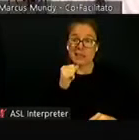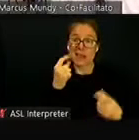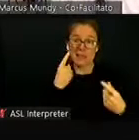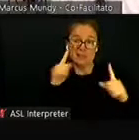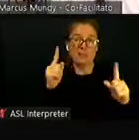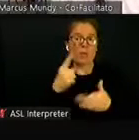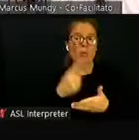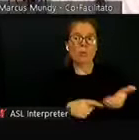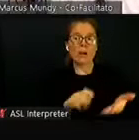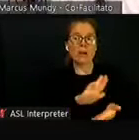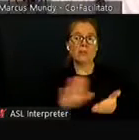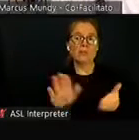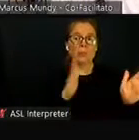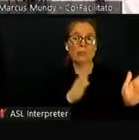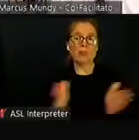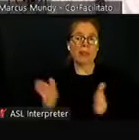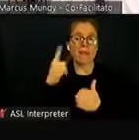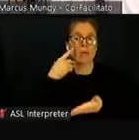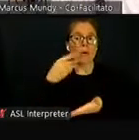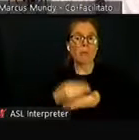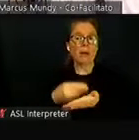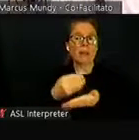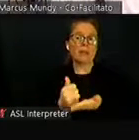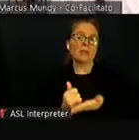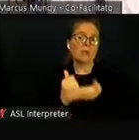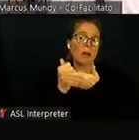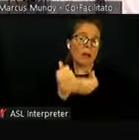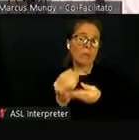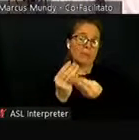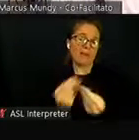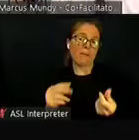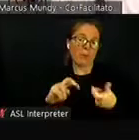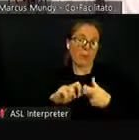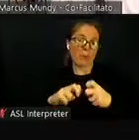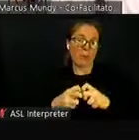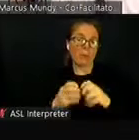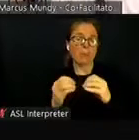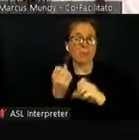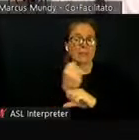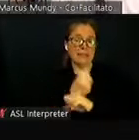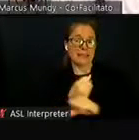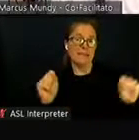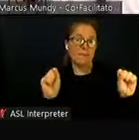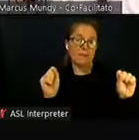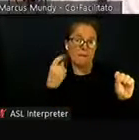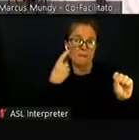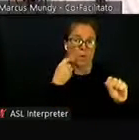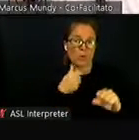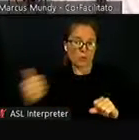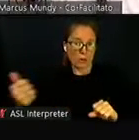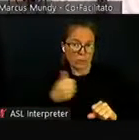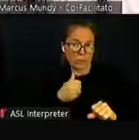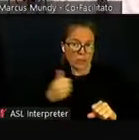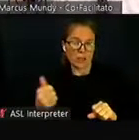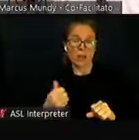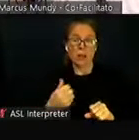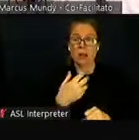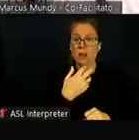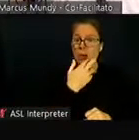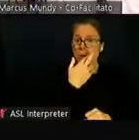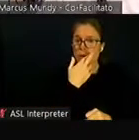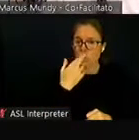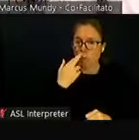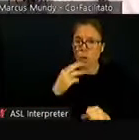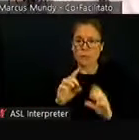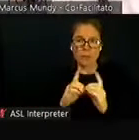county's plan for allocating funding to mitigate this issue and providing safer infrastructure? I've been told by the roads department that there is no